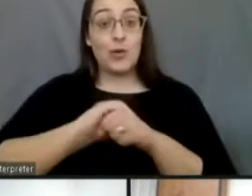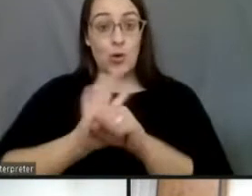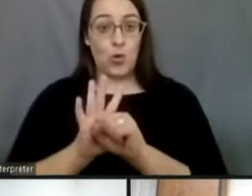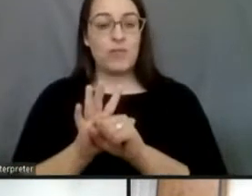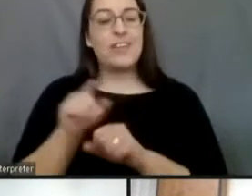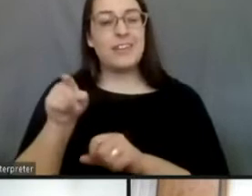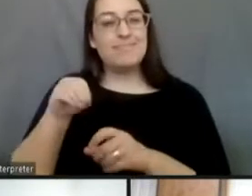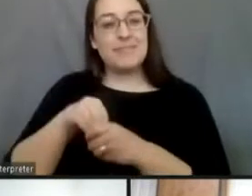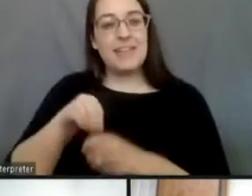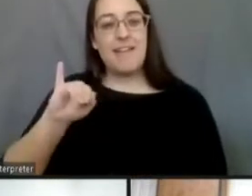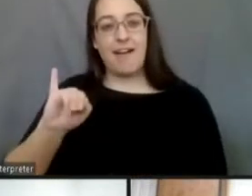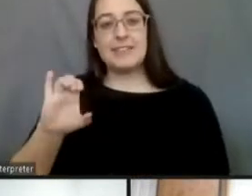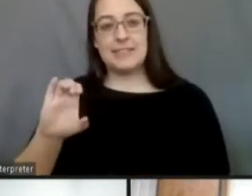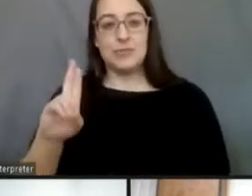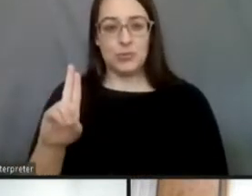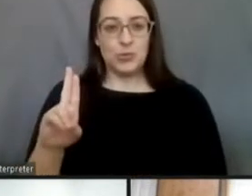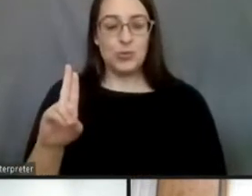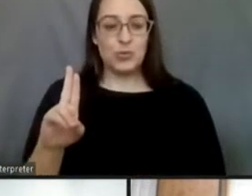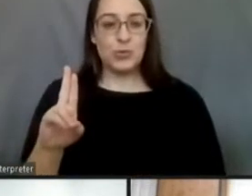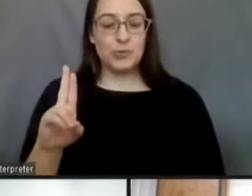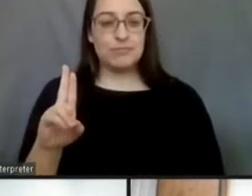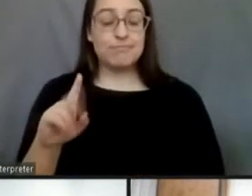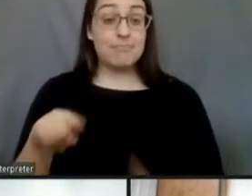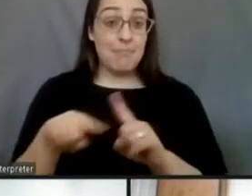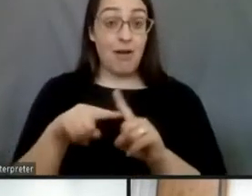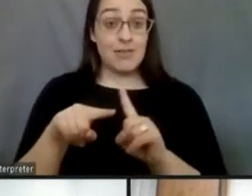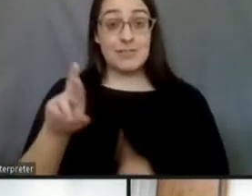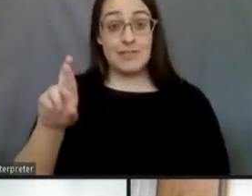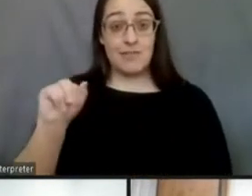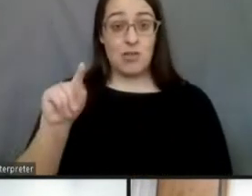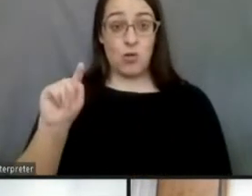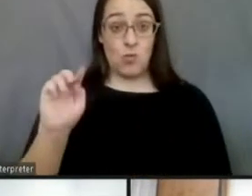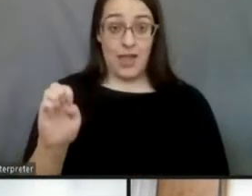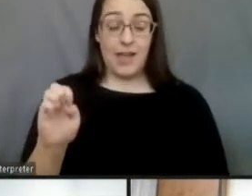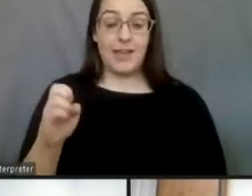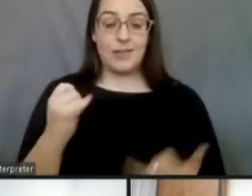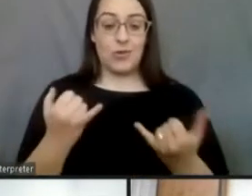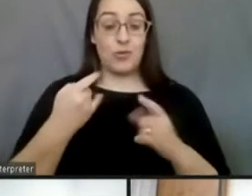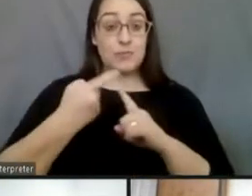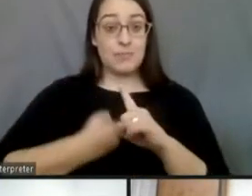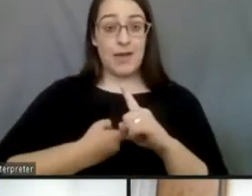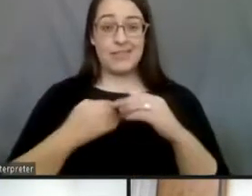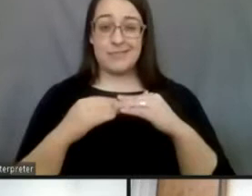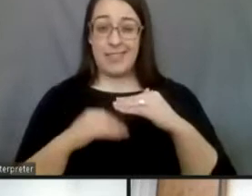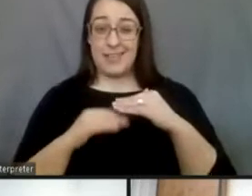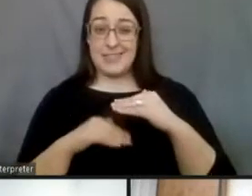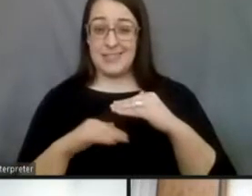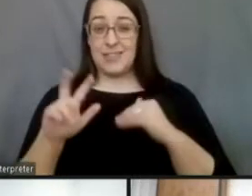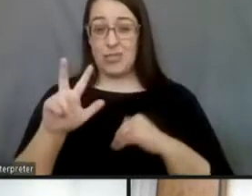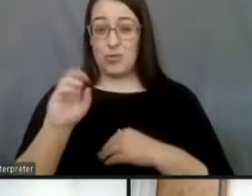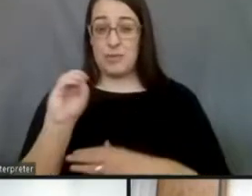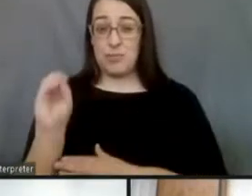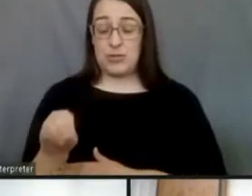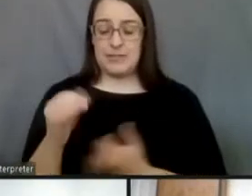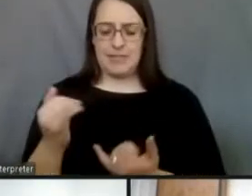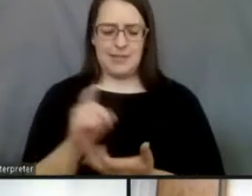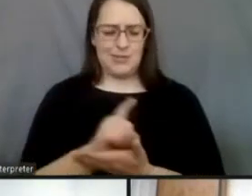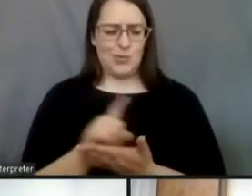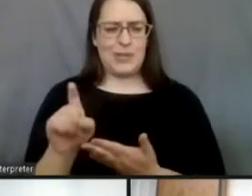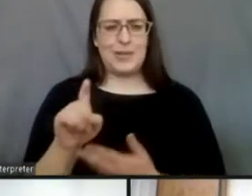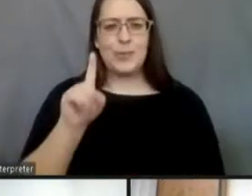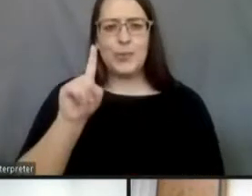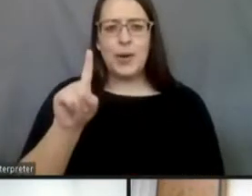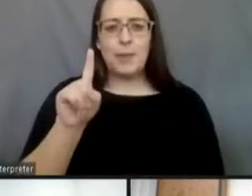our ICU. As our positivity rate, that currently this month is less than 3%. In fact, this week it currently is